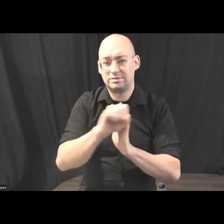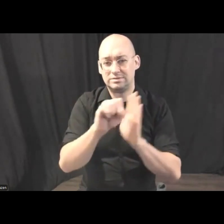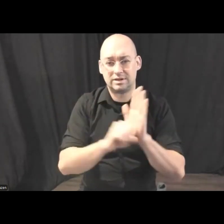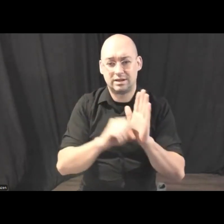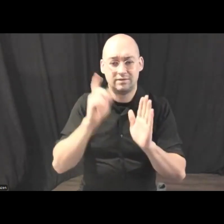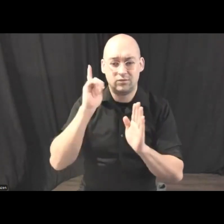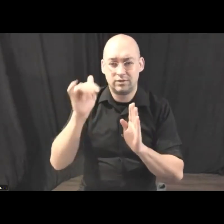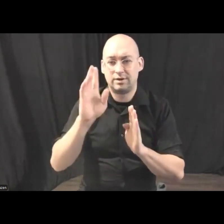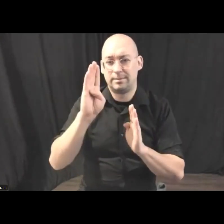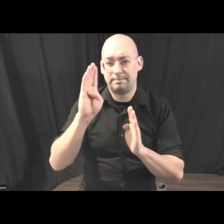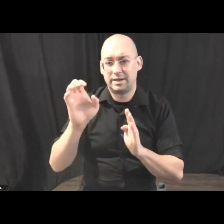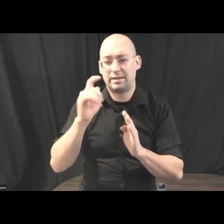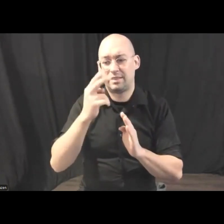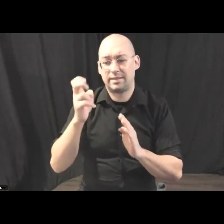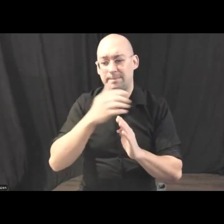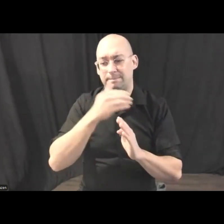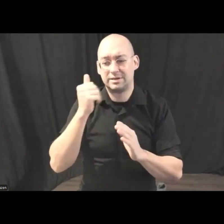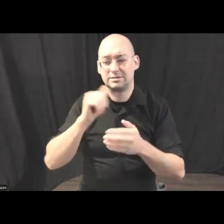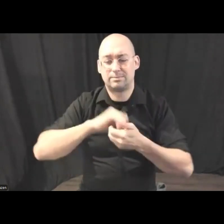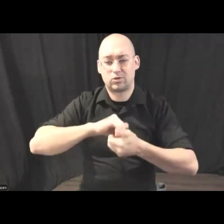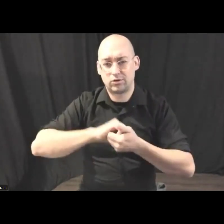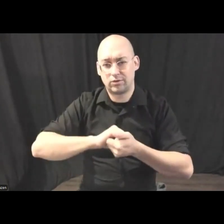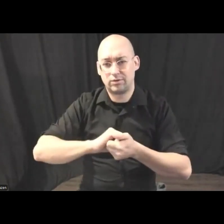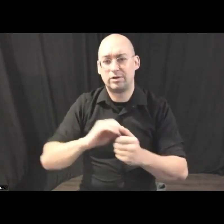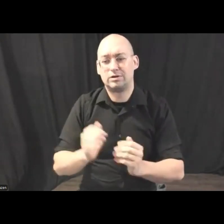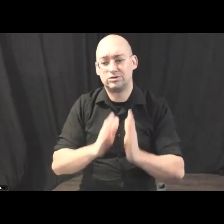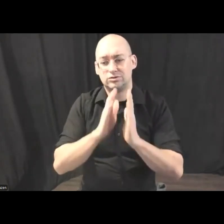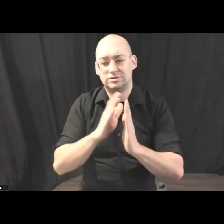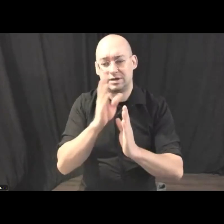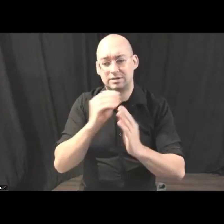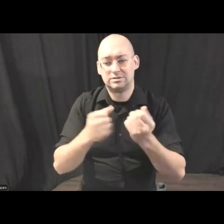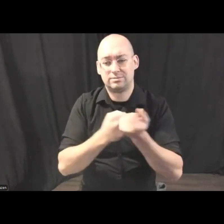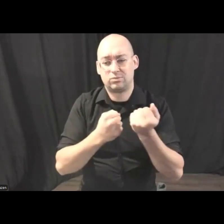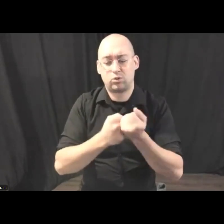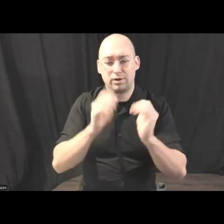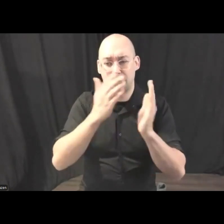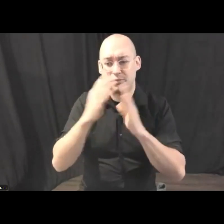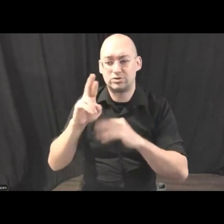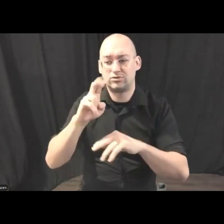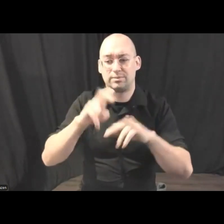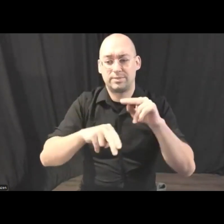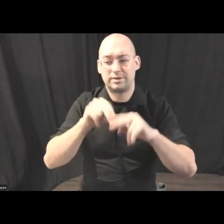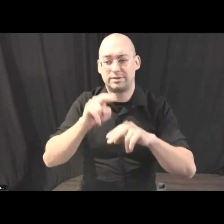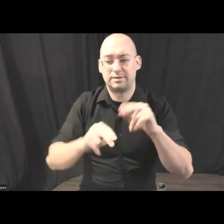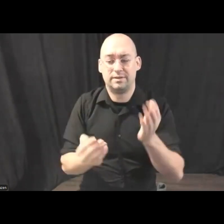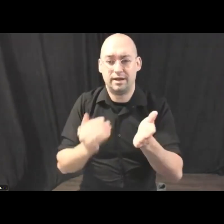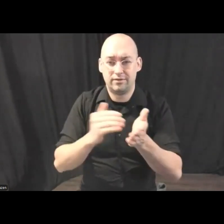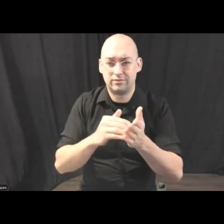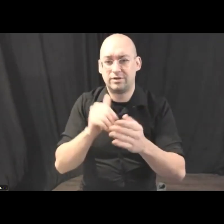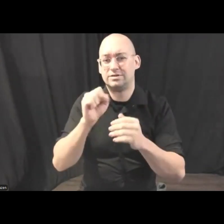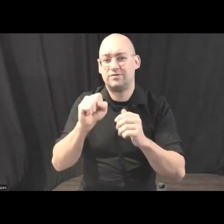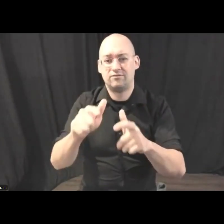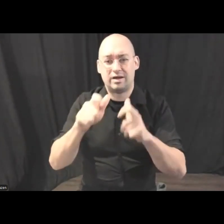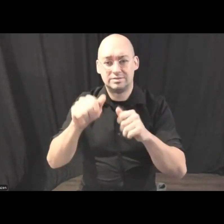be the best partner and really address and support communities in rebuilding as fast as possible, and